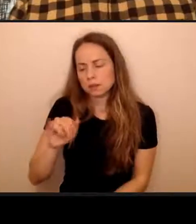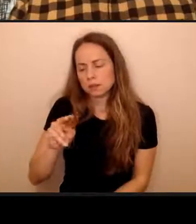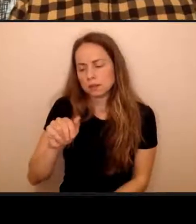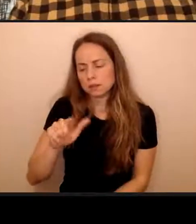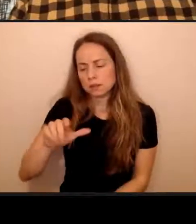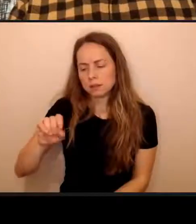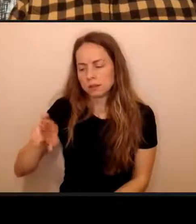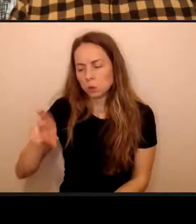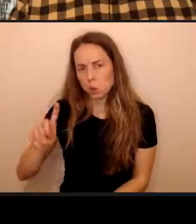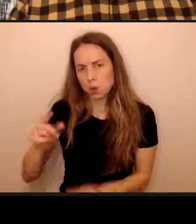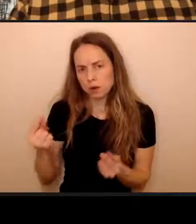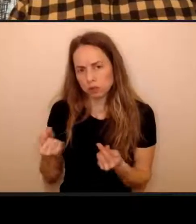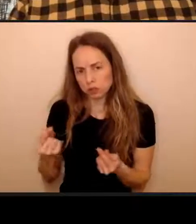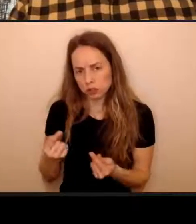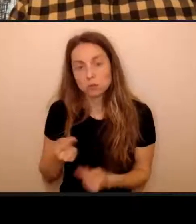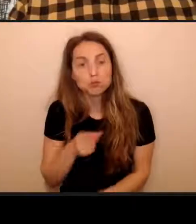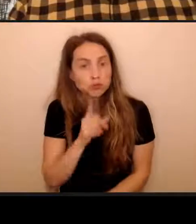Sure.